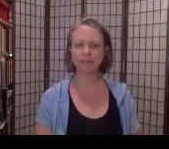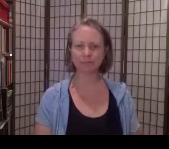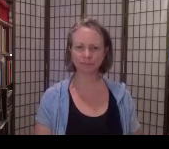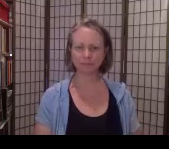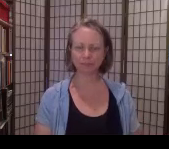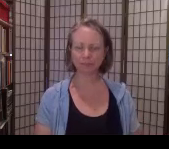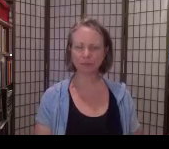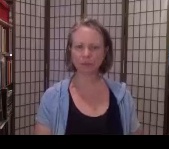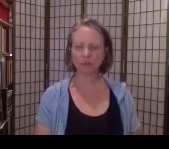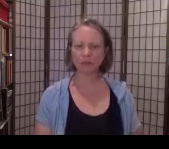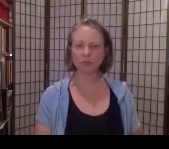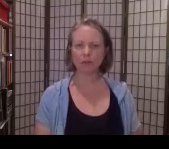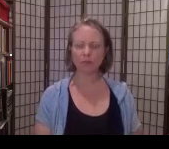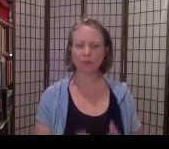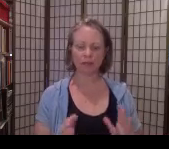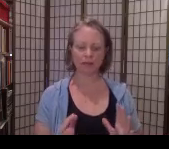awakening,